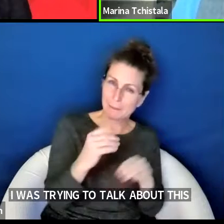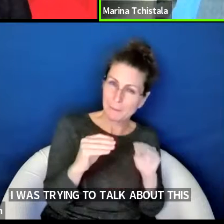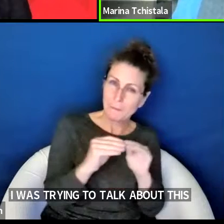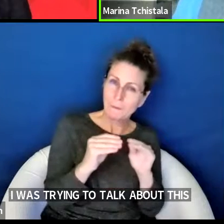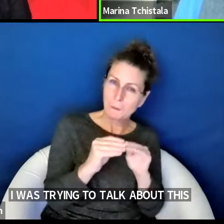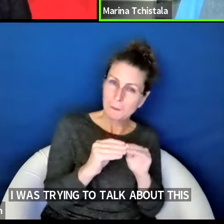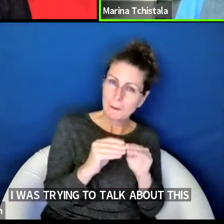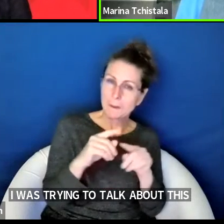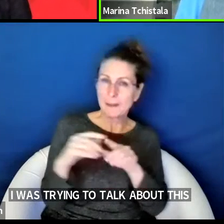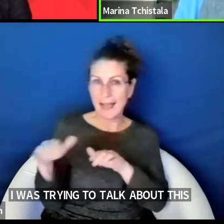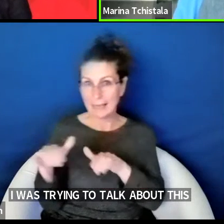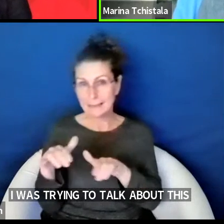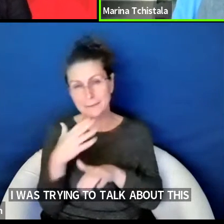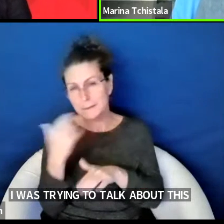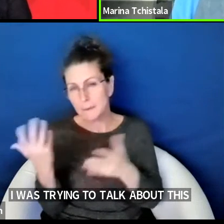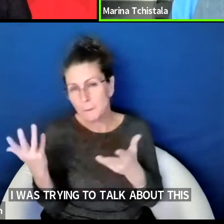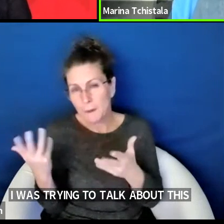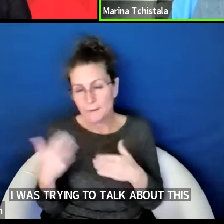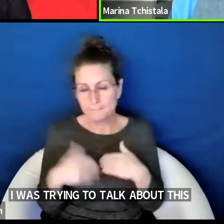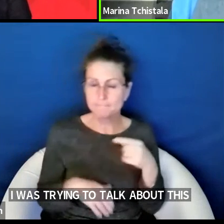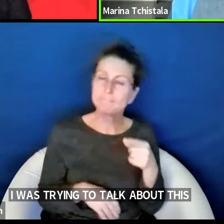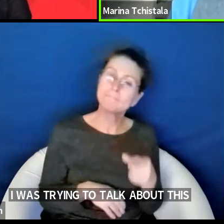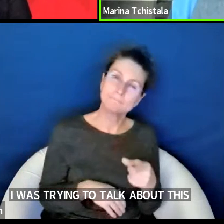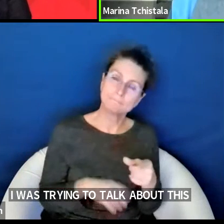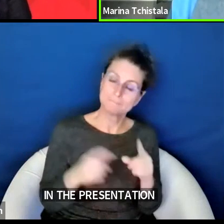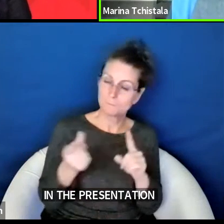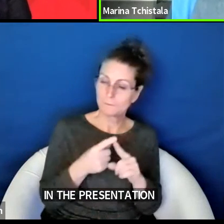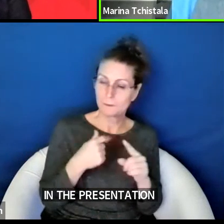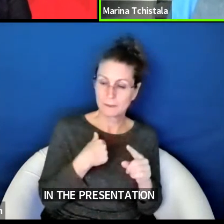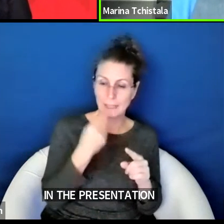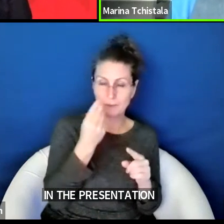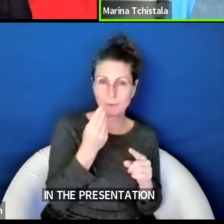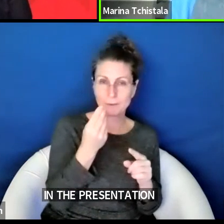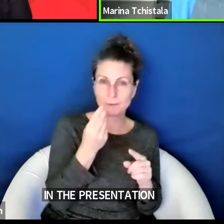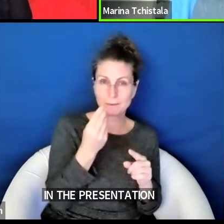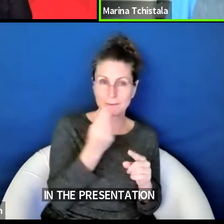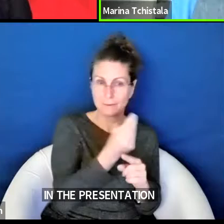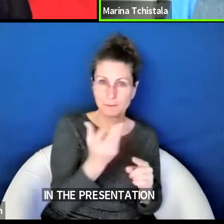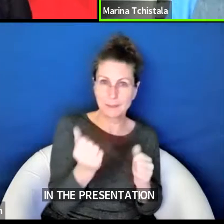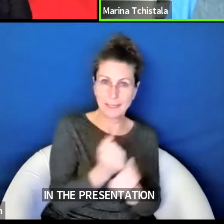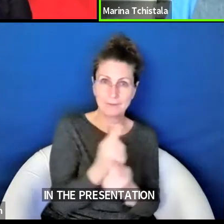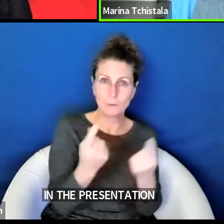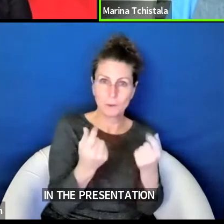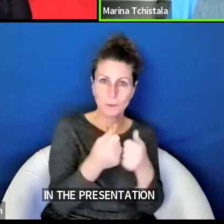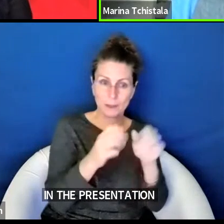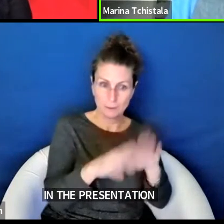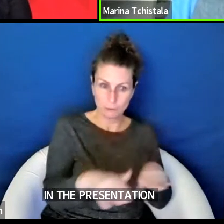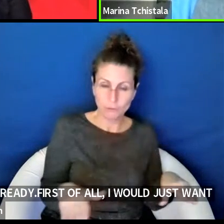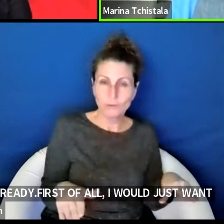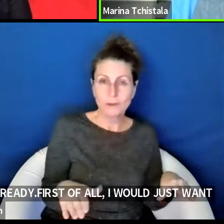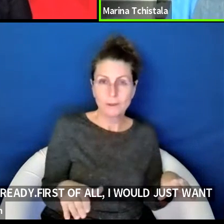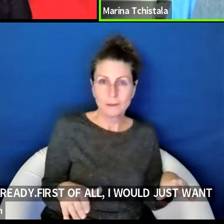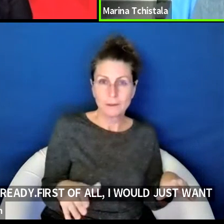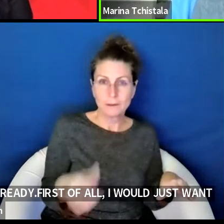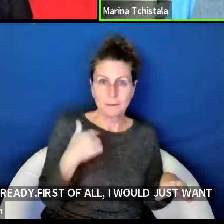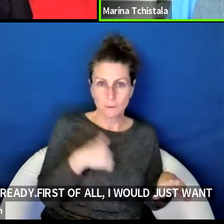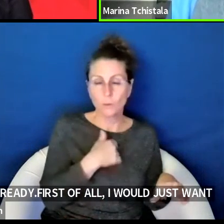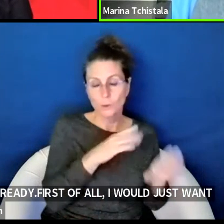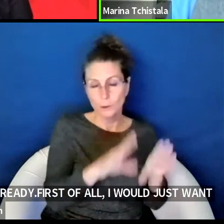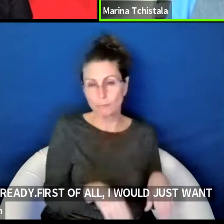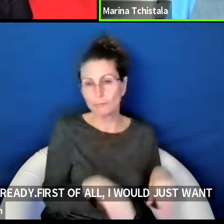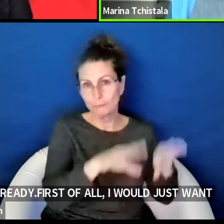Because, first of all, I would just want for everybody with children, that's how we've been raised.